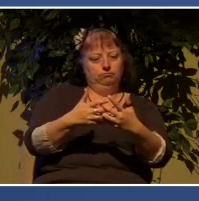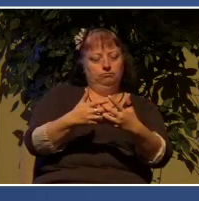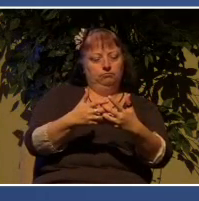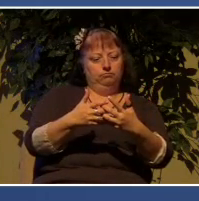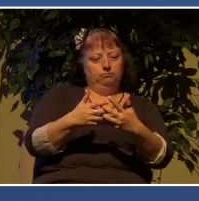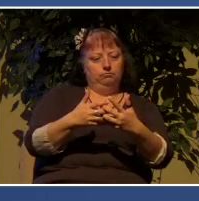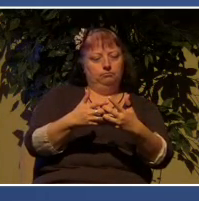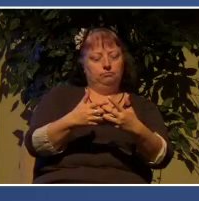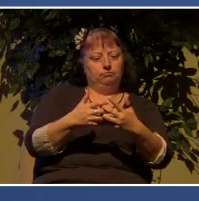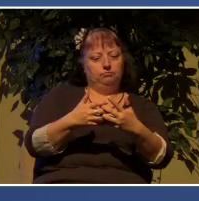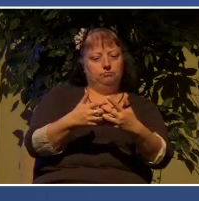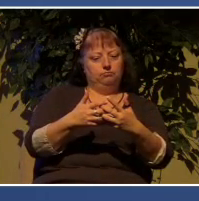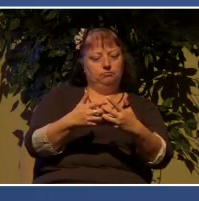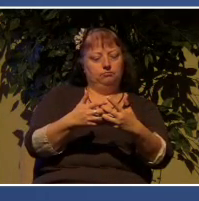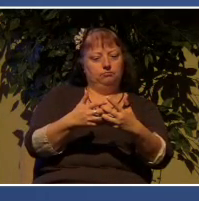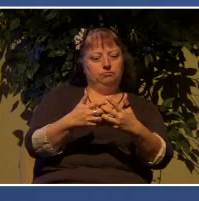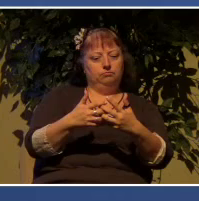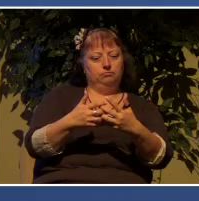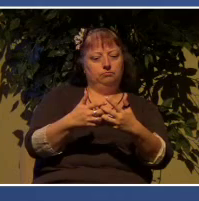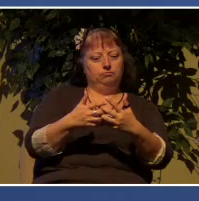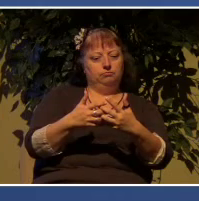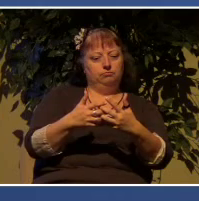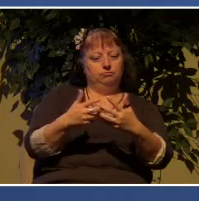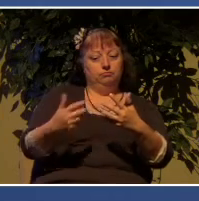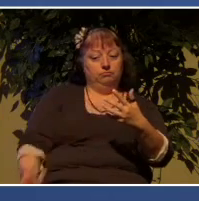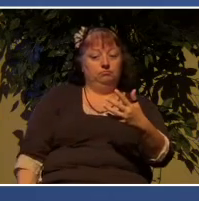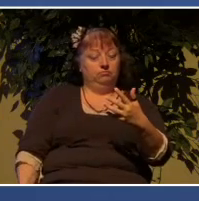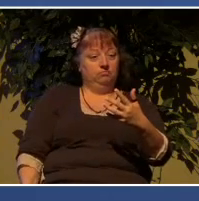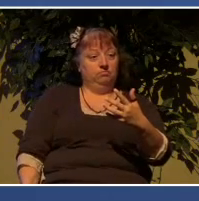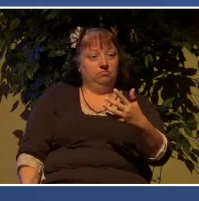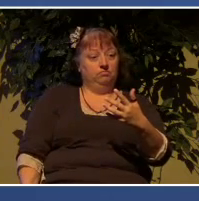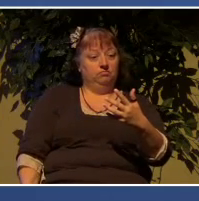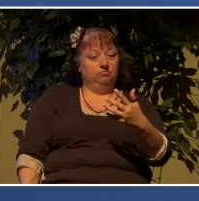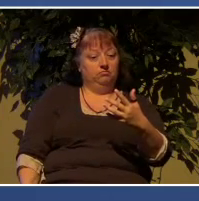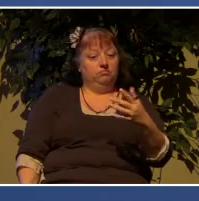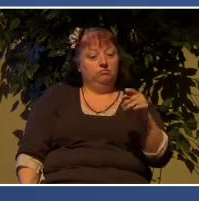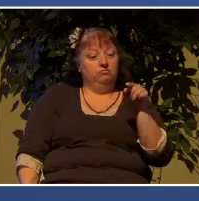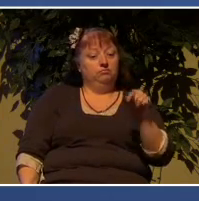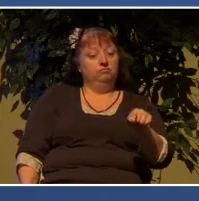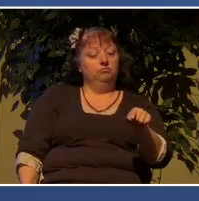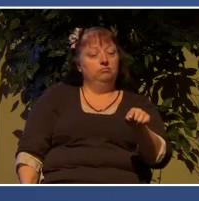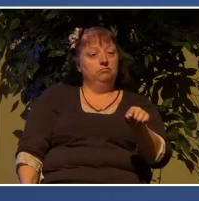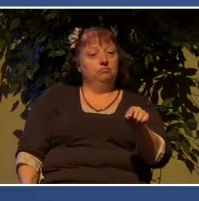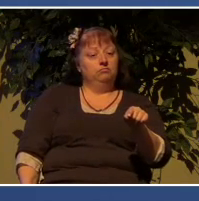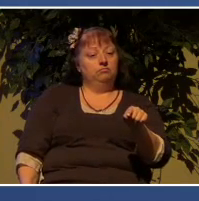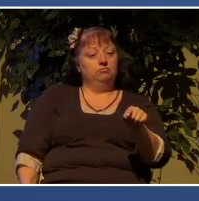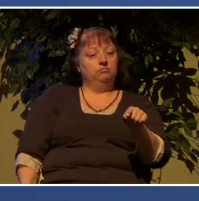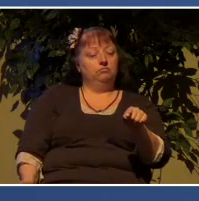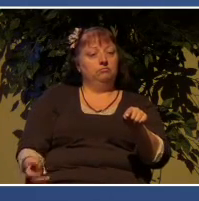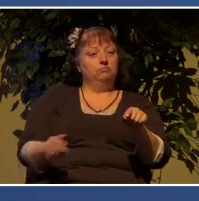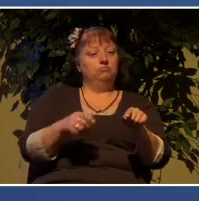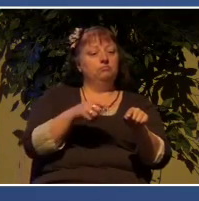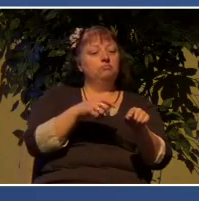Spirit without the fruit of the Spirit very quickly becomes an exercise in